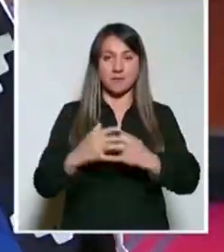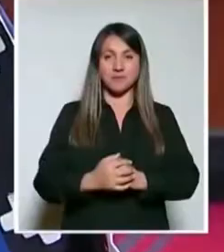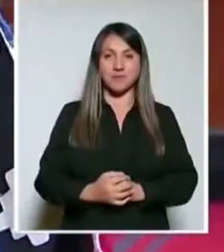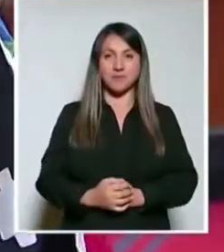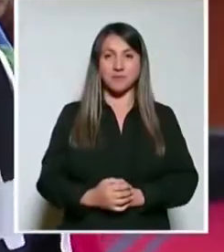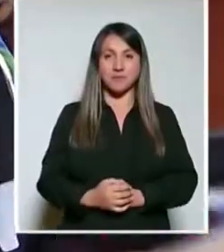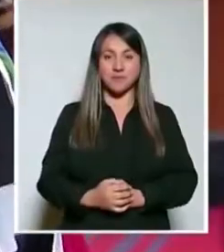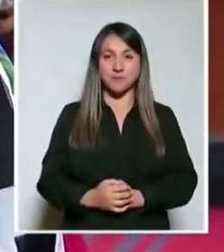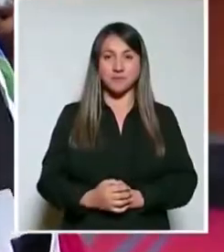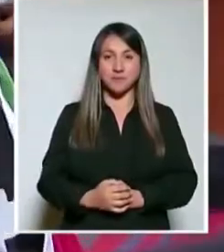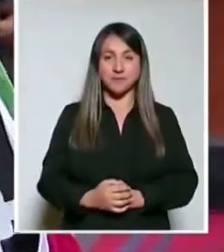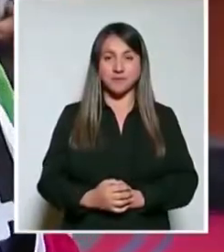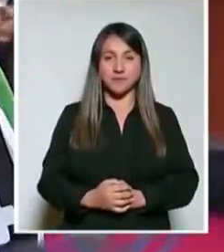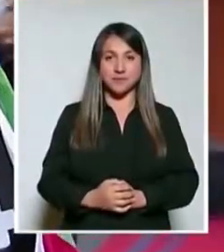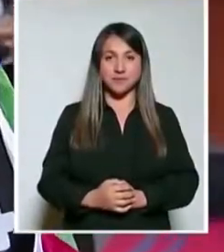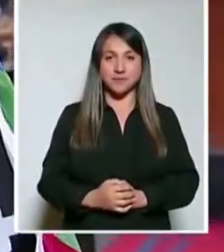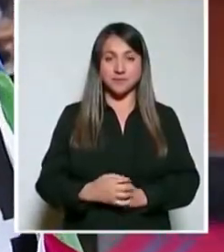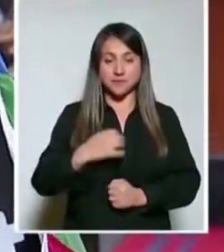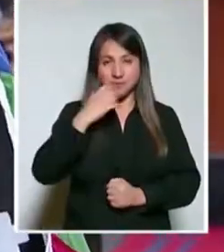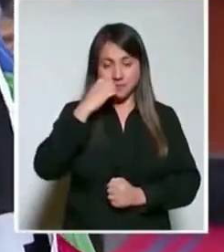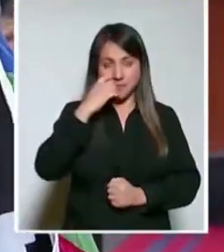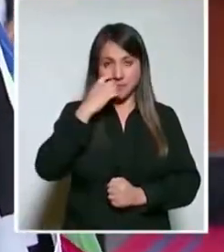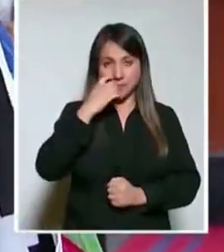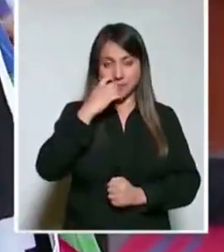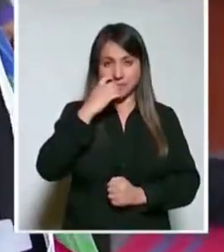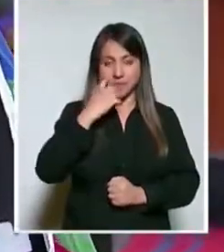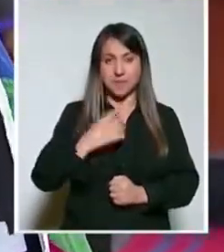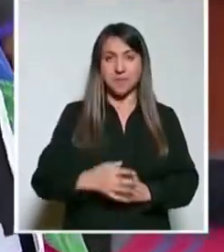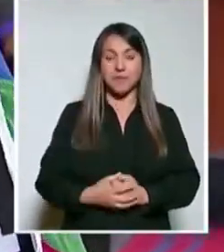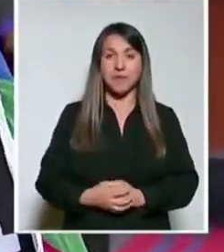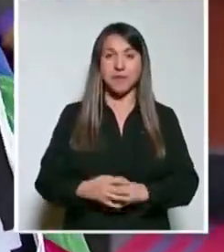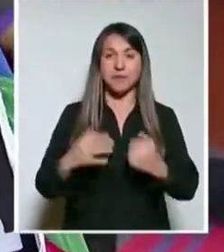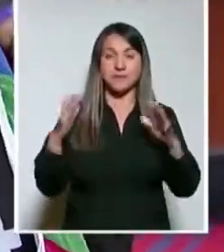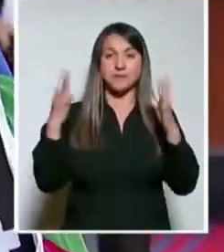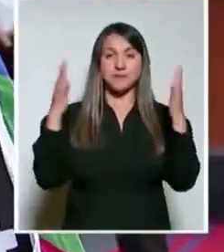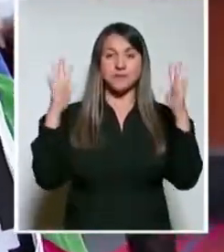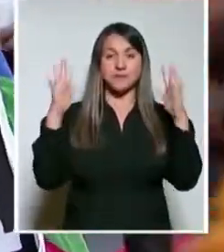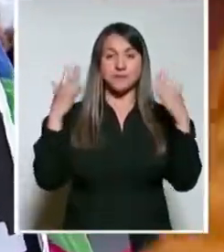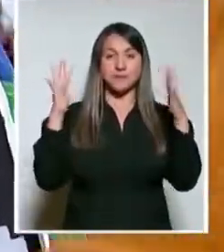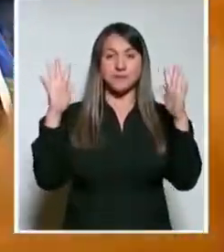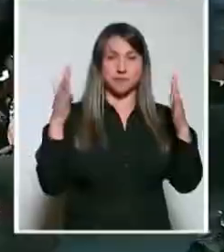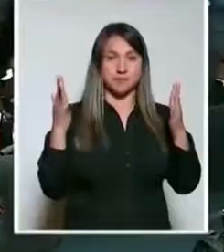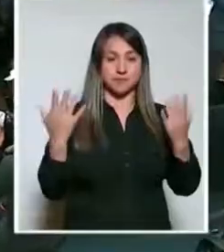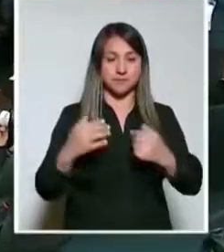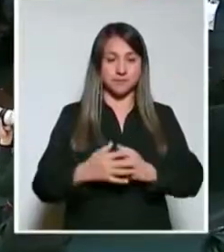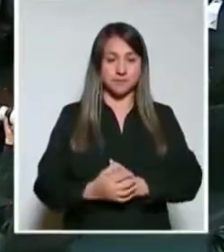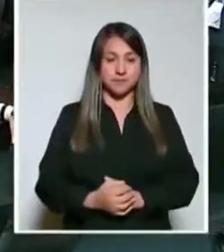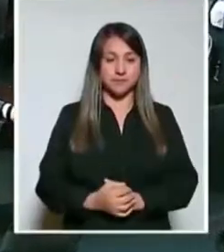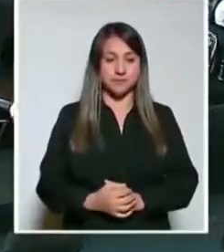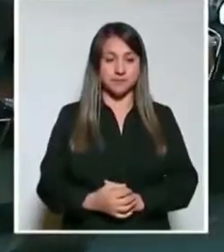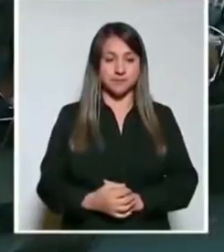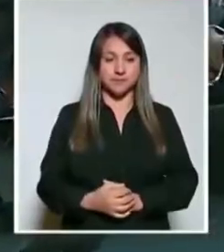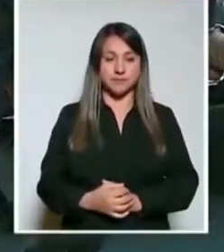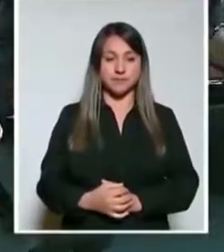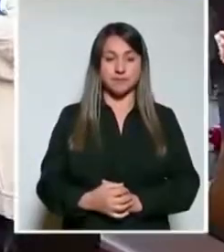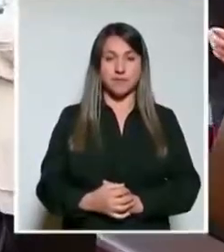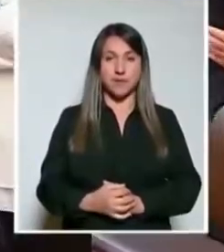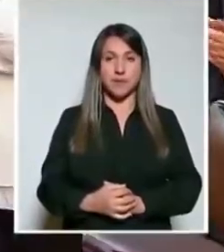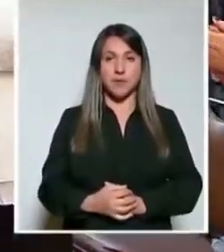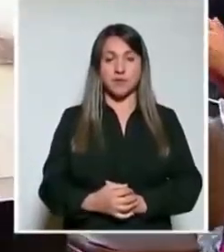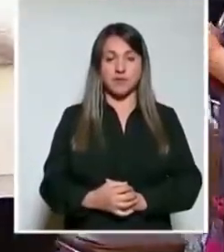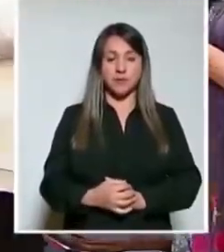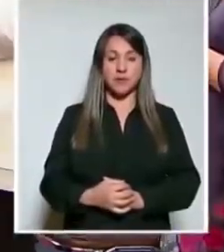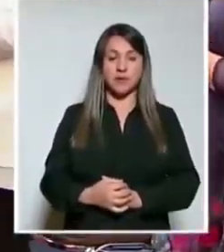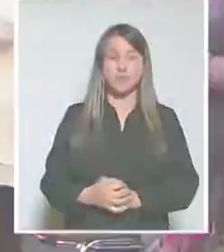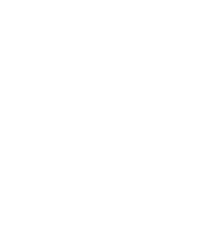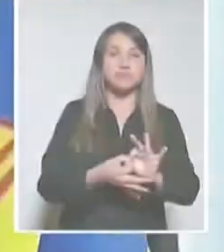with drafting a new Chilean constitution that'll replace the current document created under the U.S.-backed dictator Augusto Pinochet. This is Loncón speaking